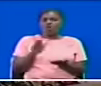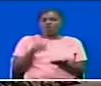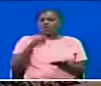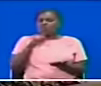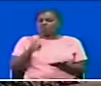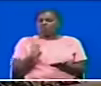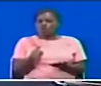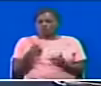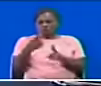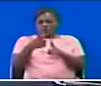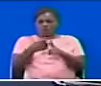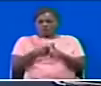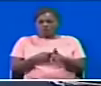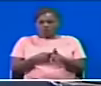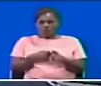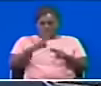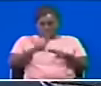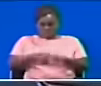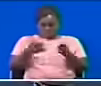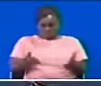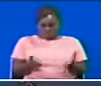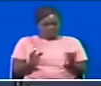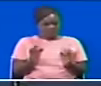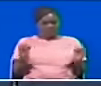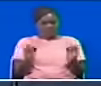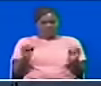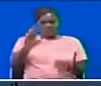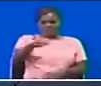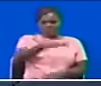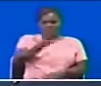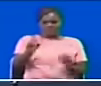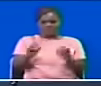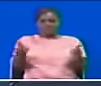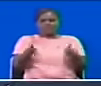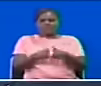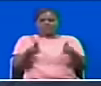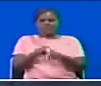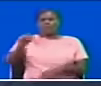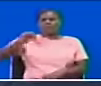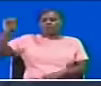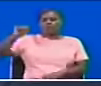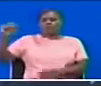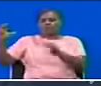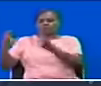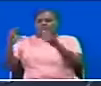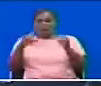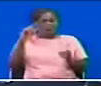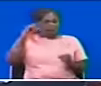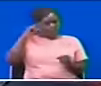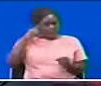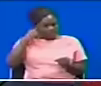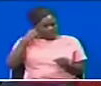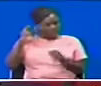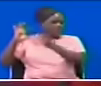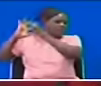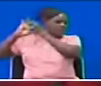just from where we sit or where we have parliament. It's also in our political parties. And I think it's a culture that we